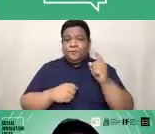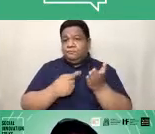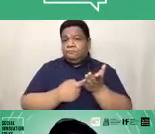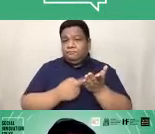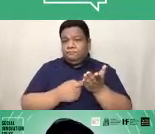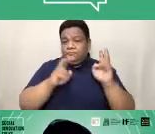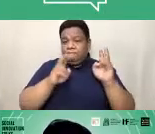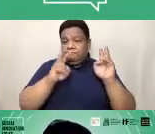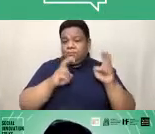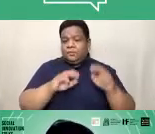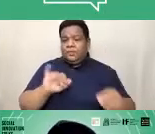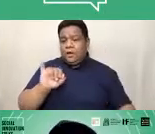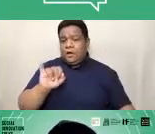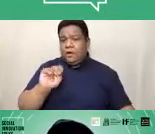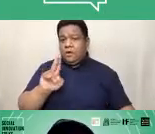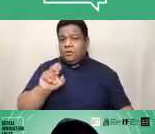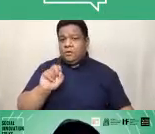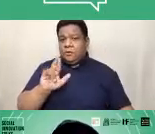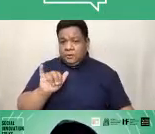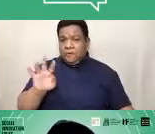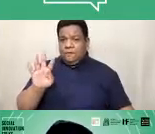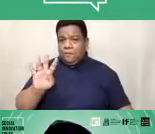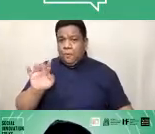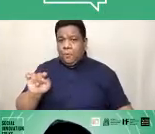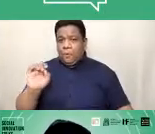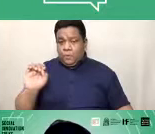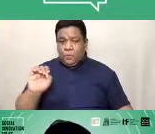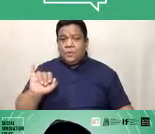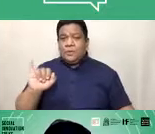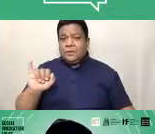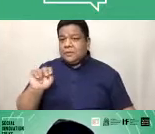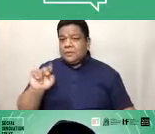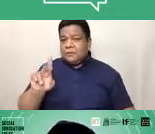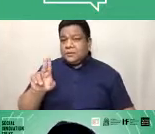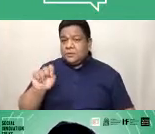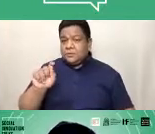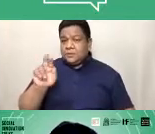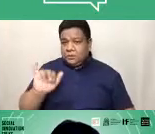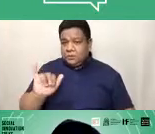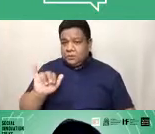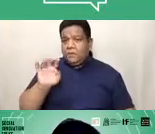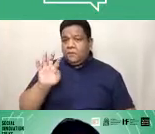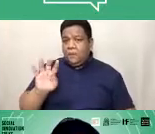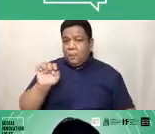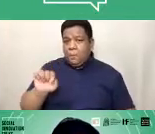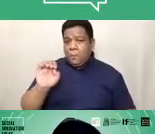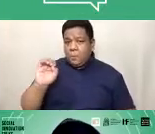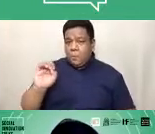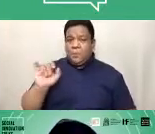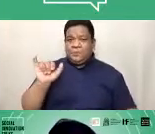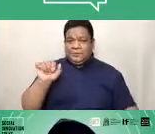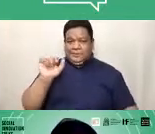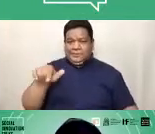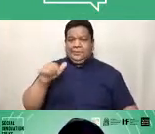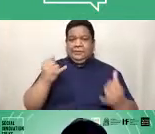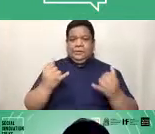about Industry 4.0. So as the name implies, Industry 4.0 is the current period that we live in today. And it came